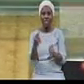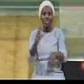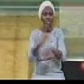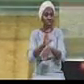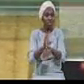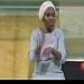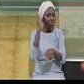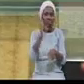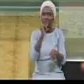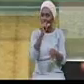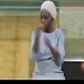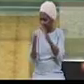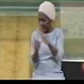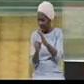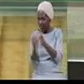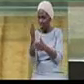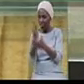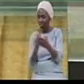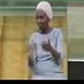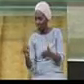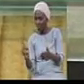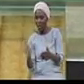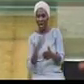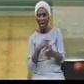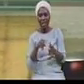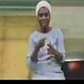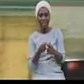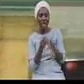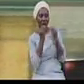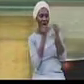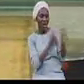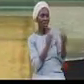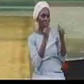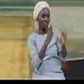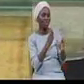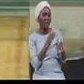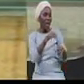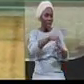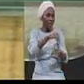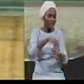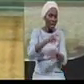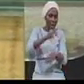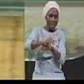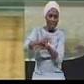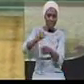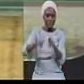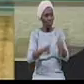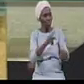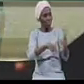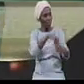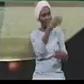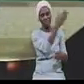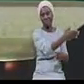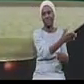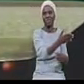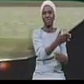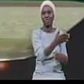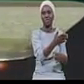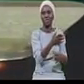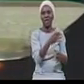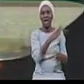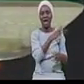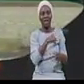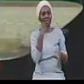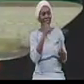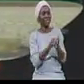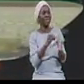somewhere and then throwing information and throwing messages to the people outside there. It's your fault. We're